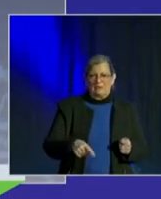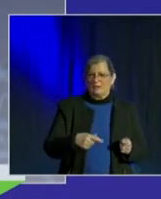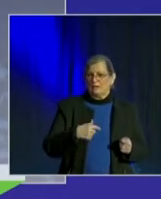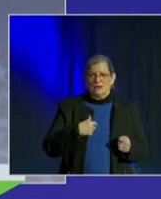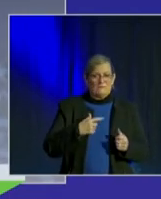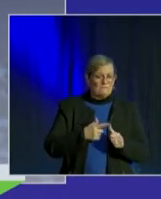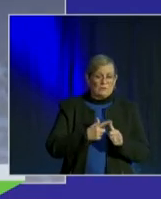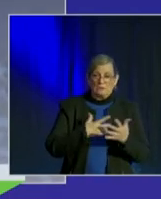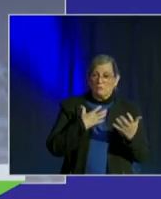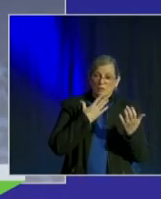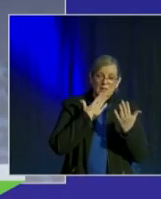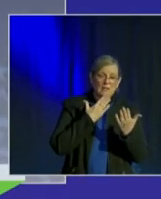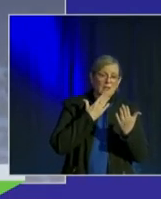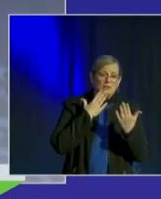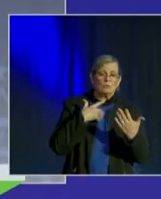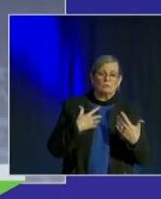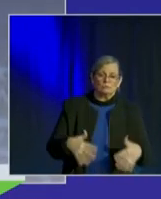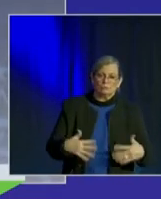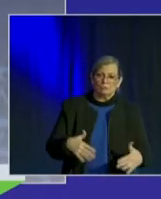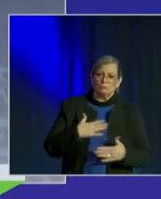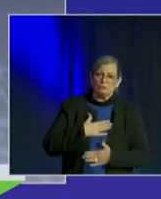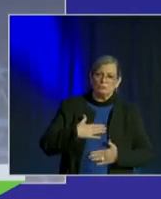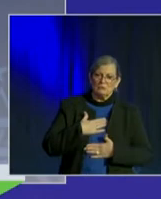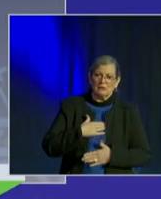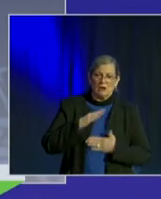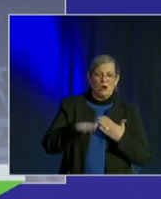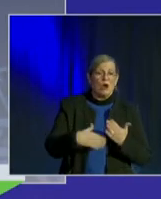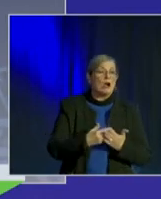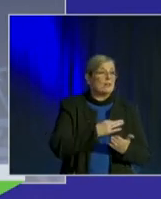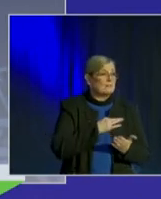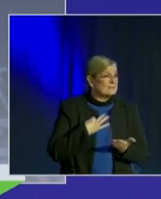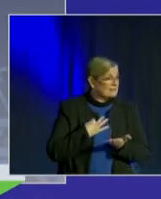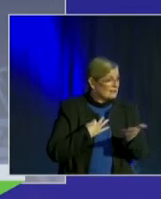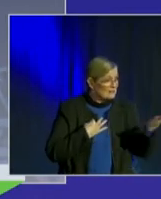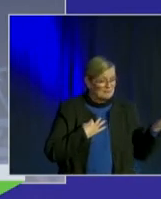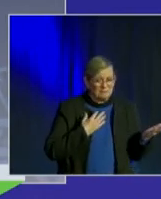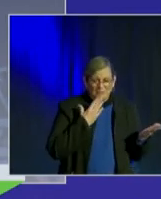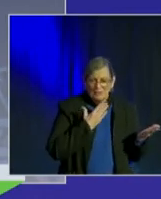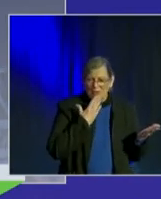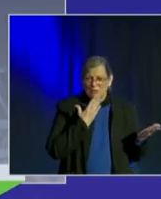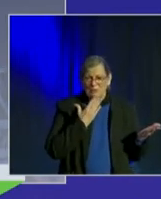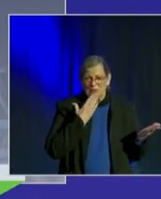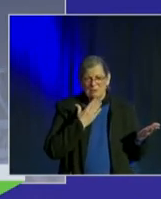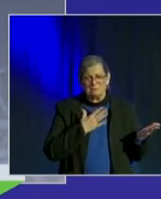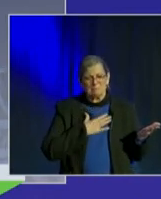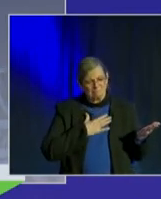appreciate you and all of your staff. Thank you. And secondly, I just want to ask,